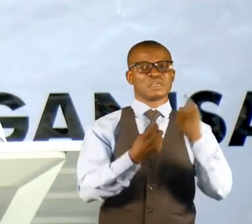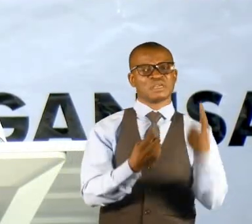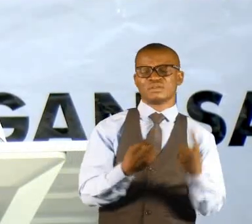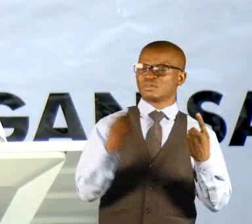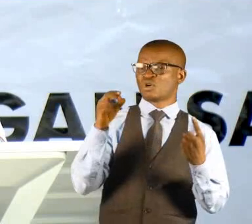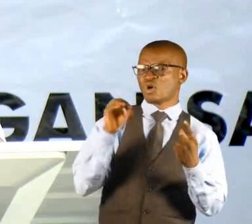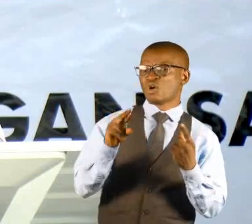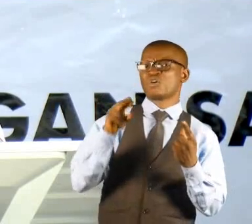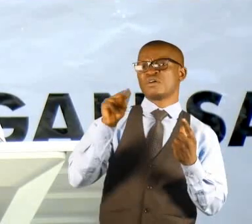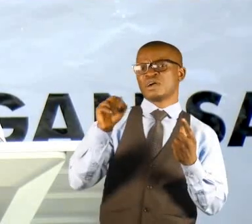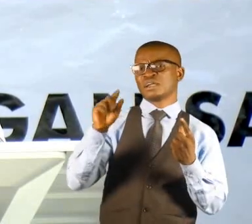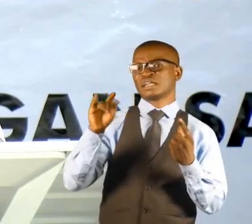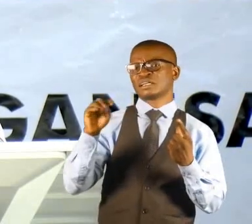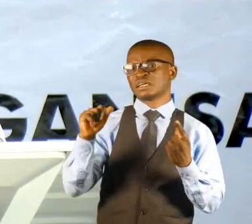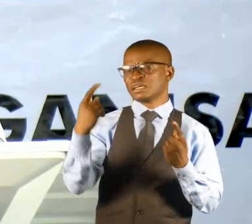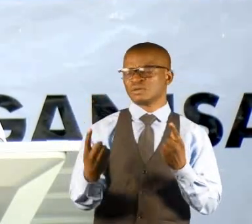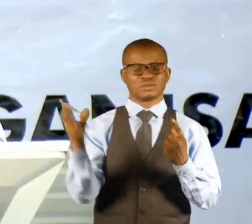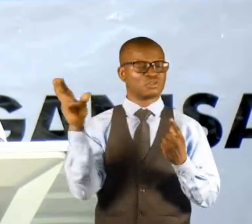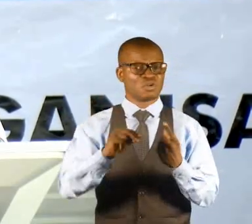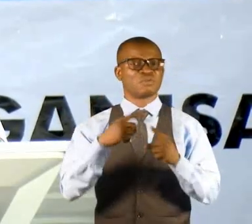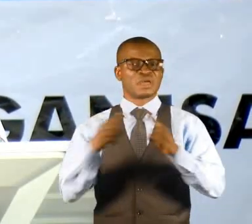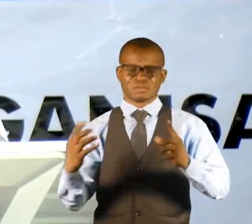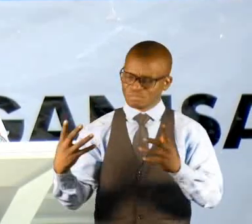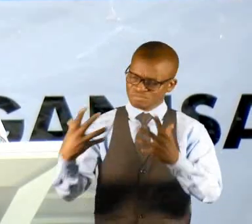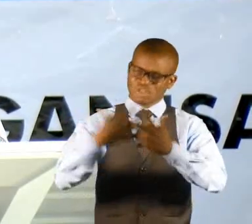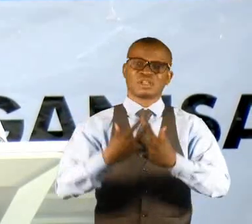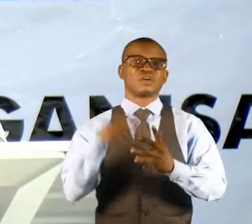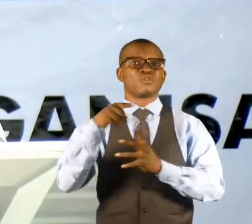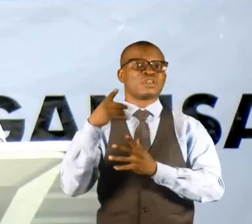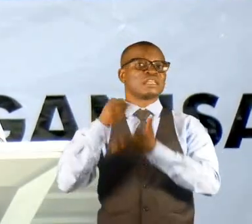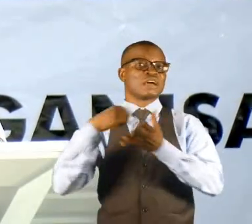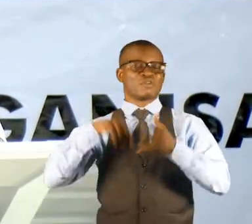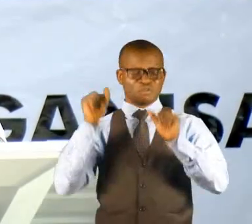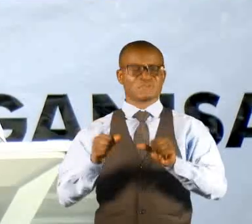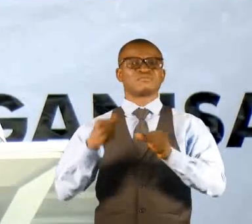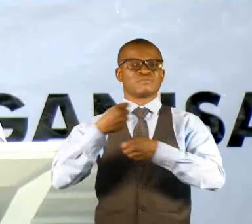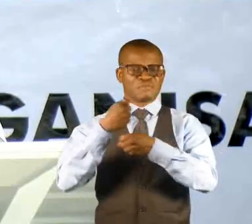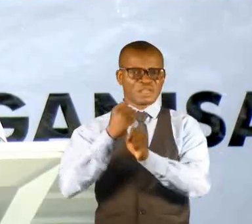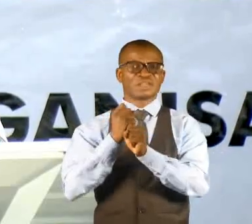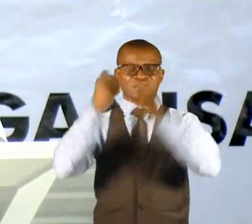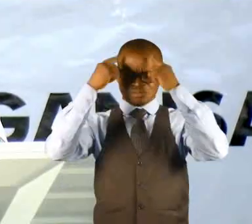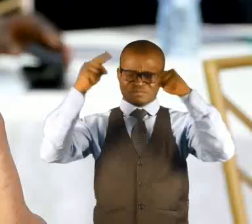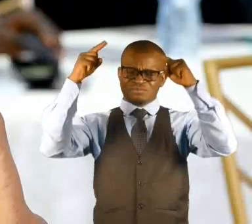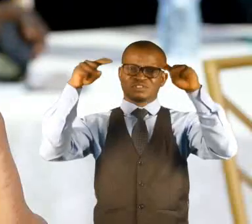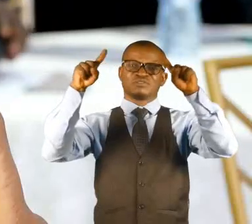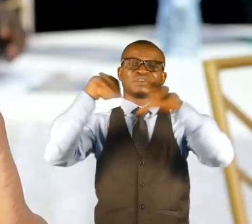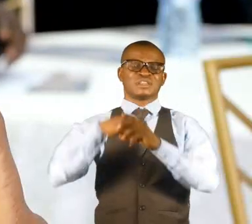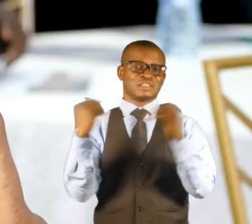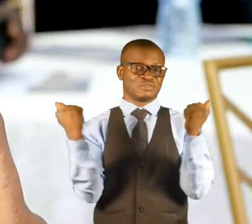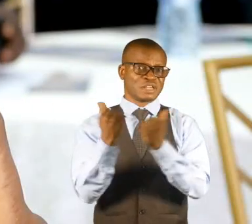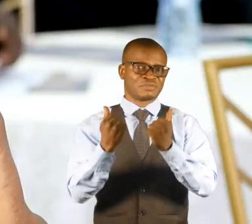of NACTAL, but as our collective problem. Only then will we make meaningful traction in this fight